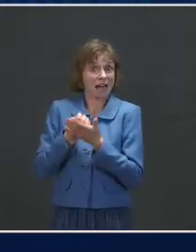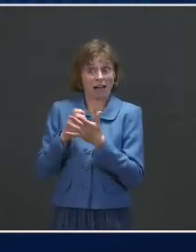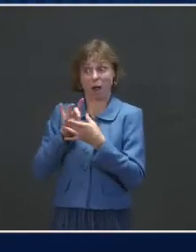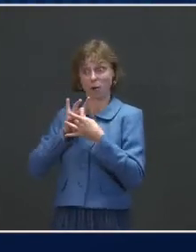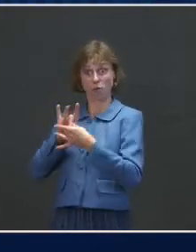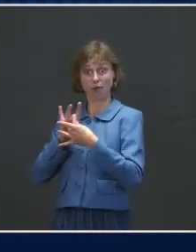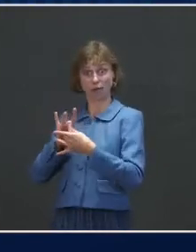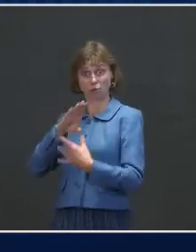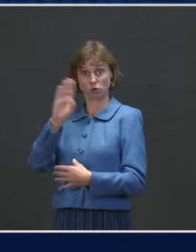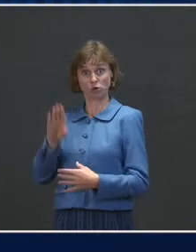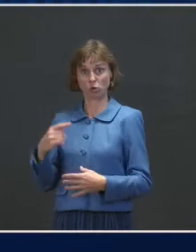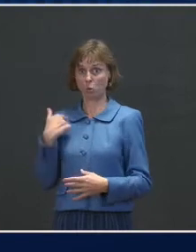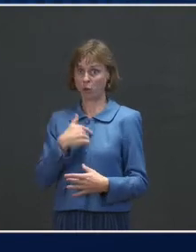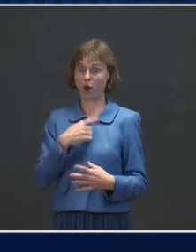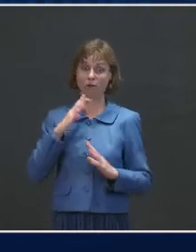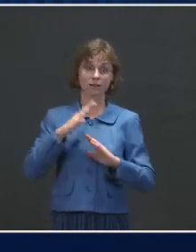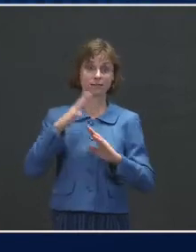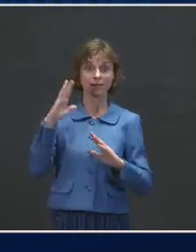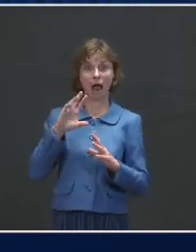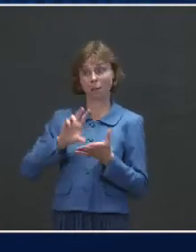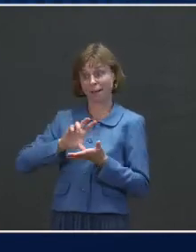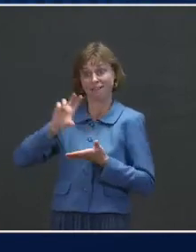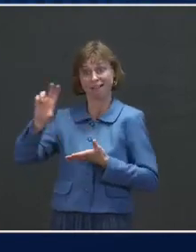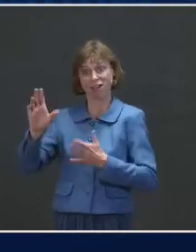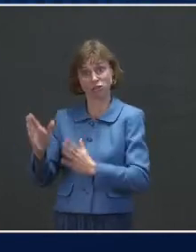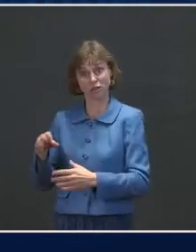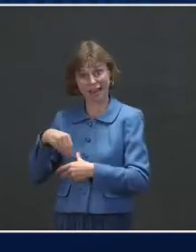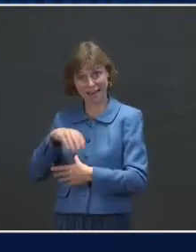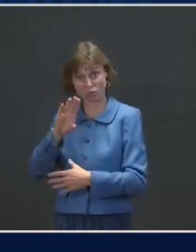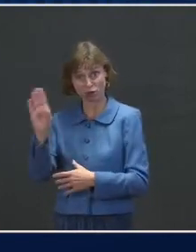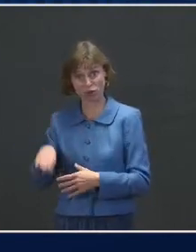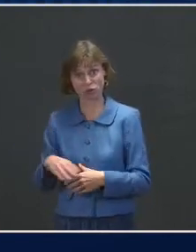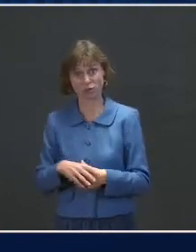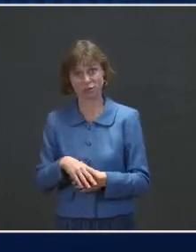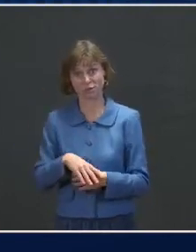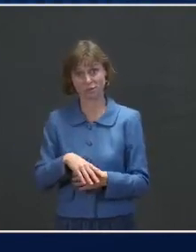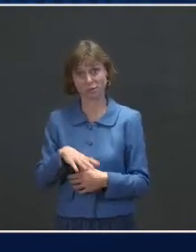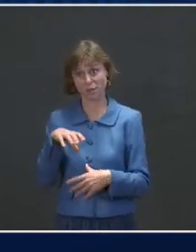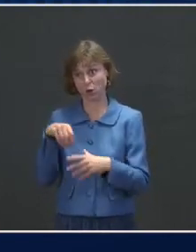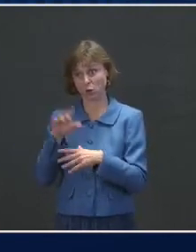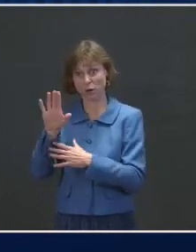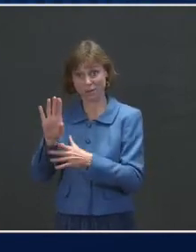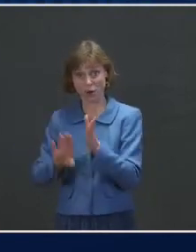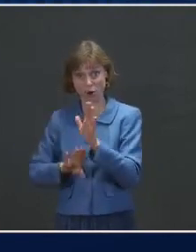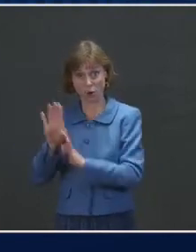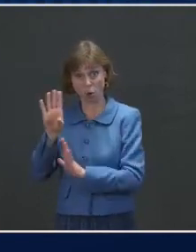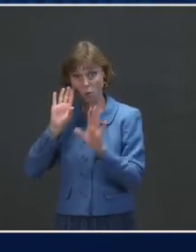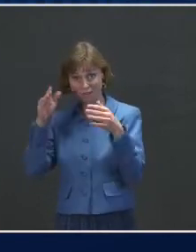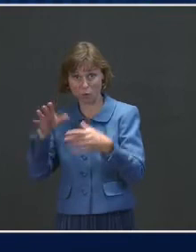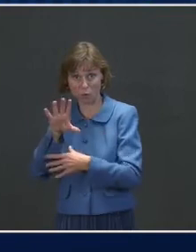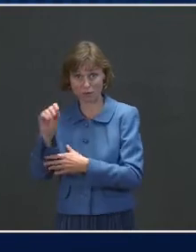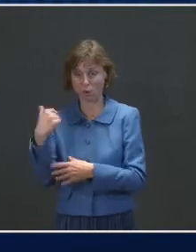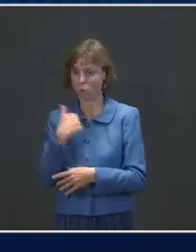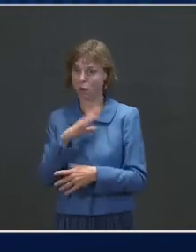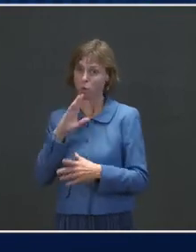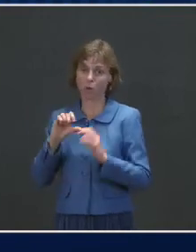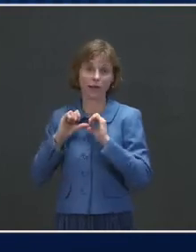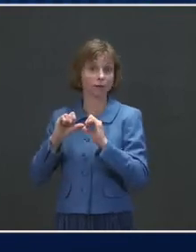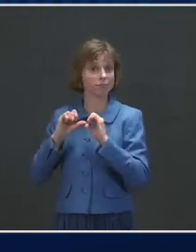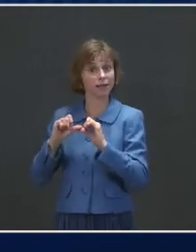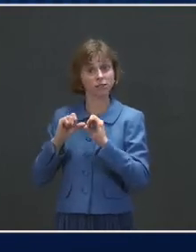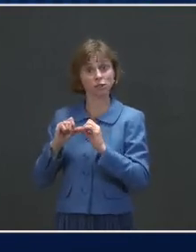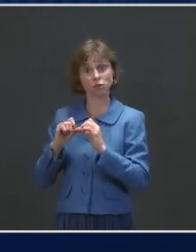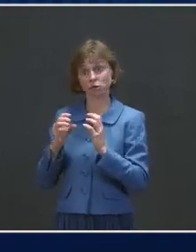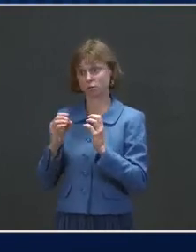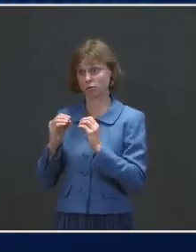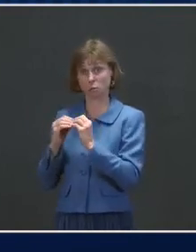by far the largest investor in Brazil, including in many of Brazil's most innovative and growth-focused companies, and we'll continue to strengthen our economic ties